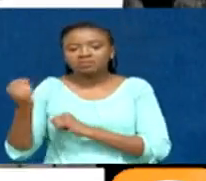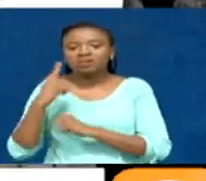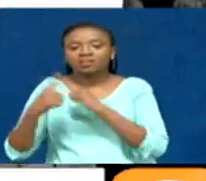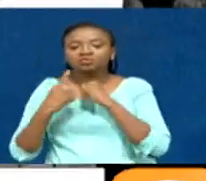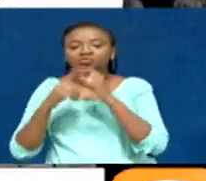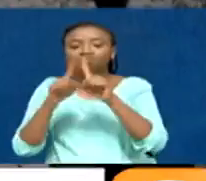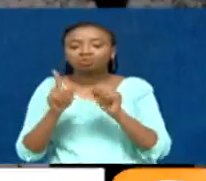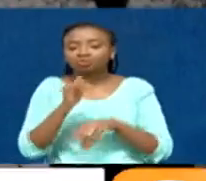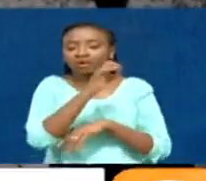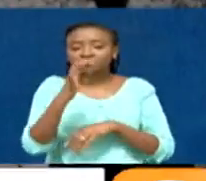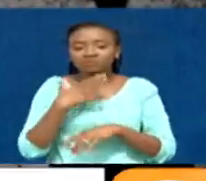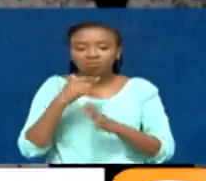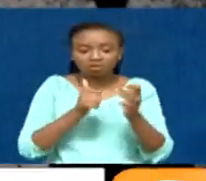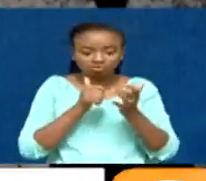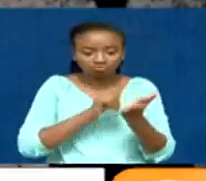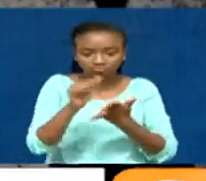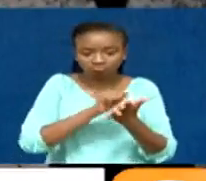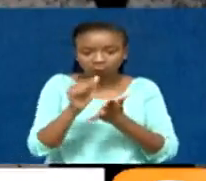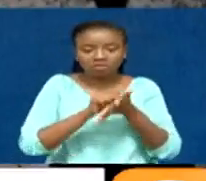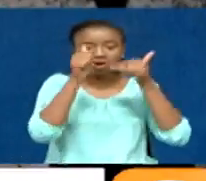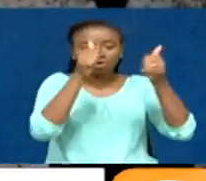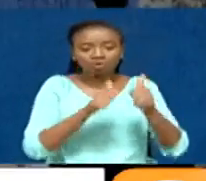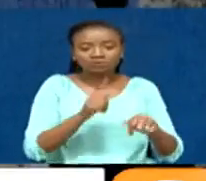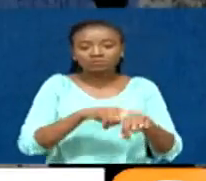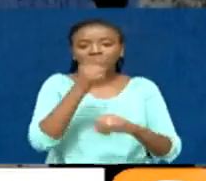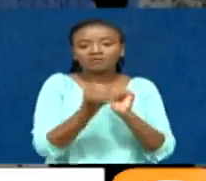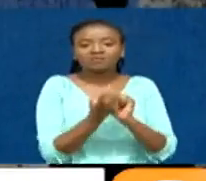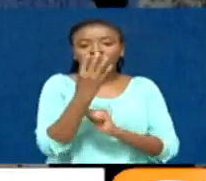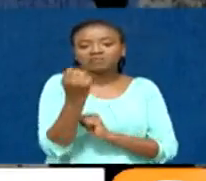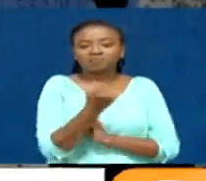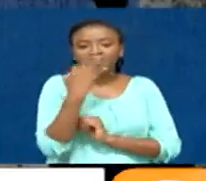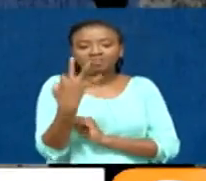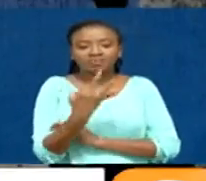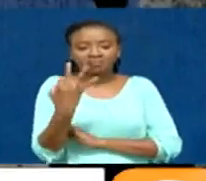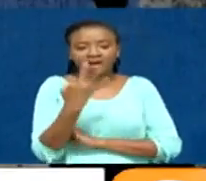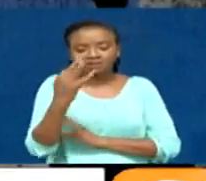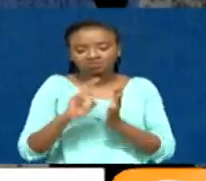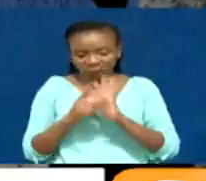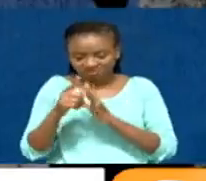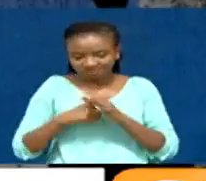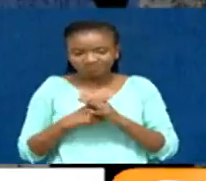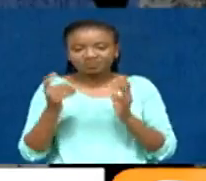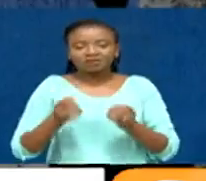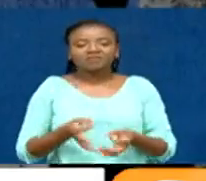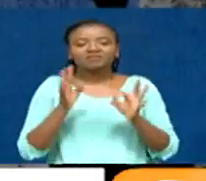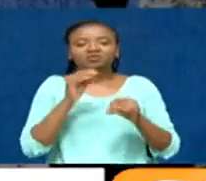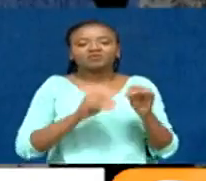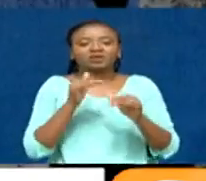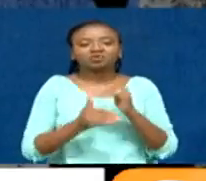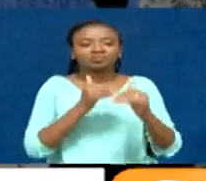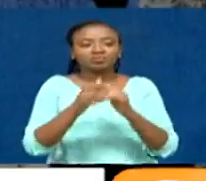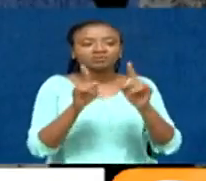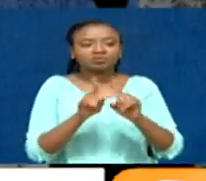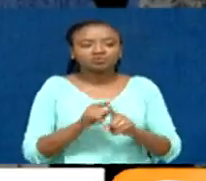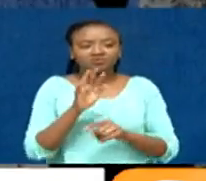is expected to publish a notice of general election on the 14th of March, marking the start of the election period, during which the election code